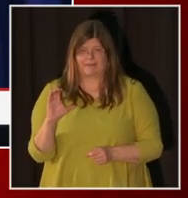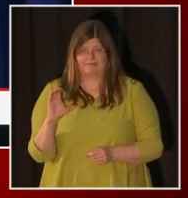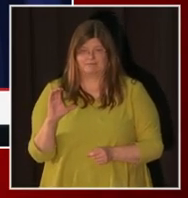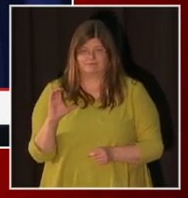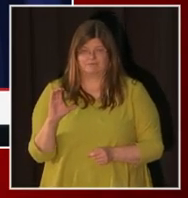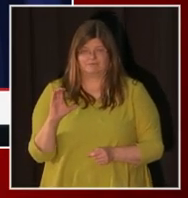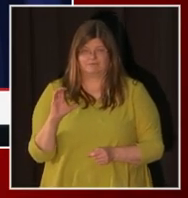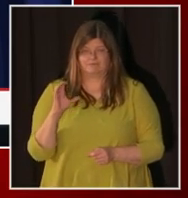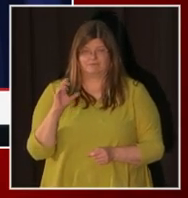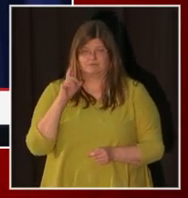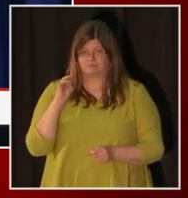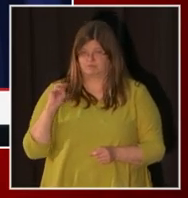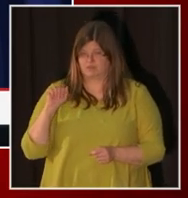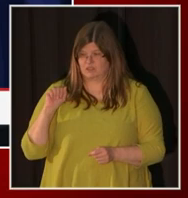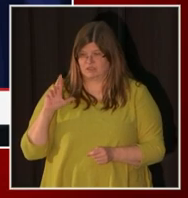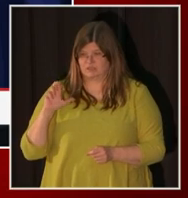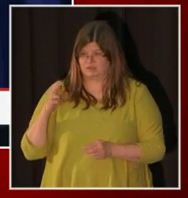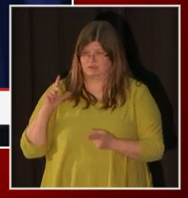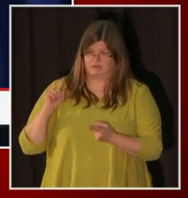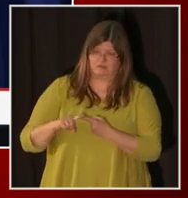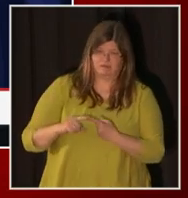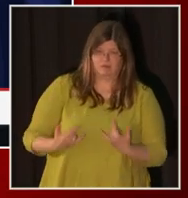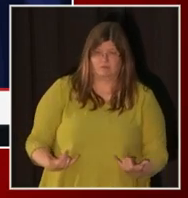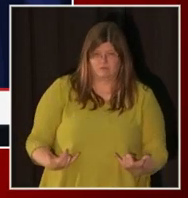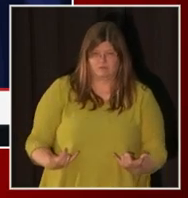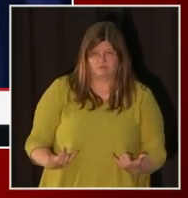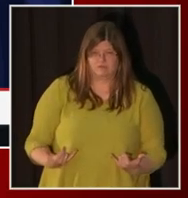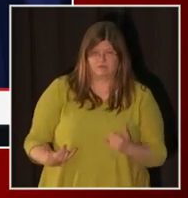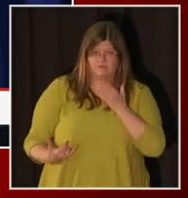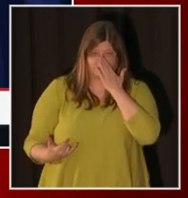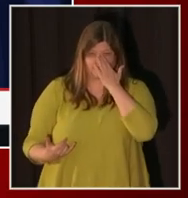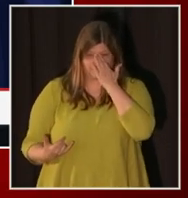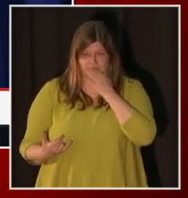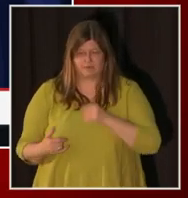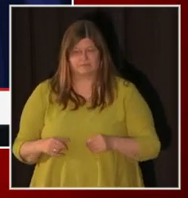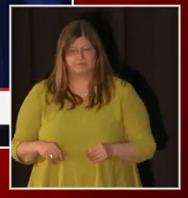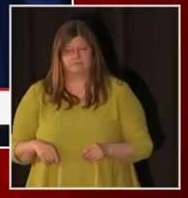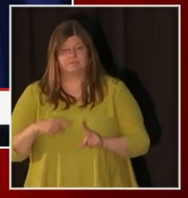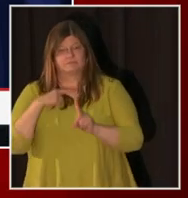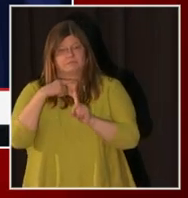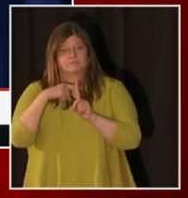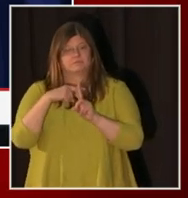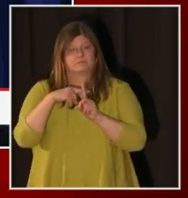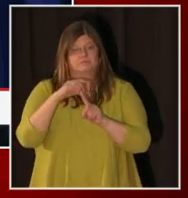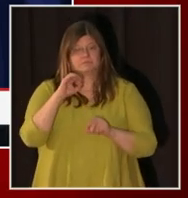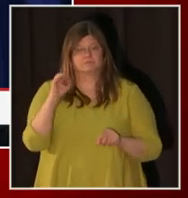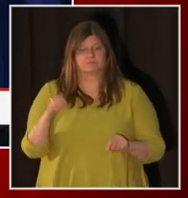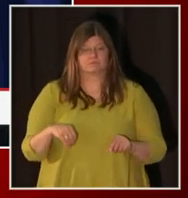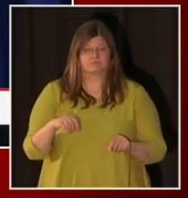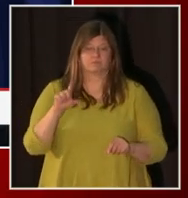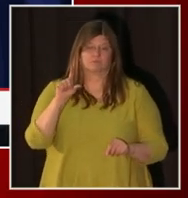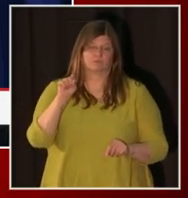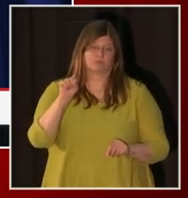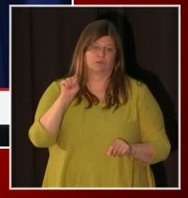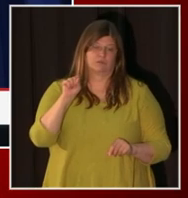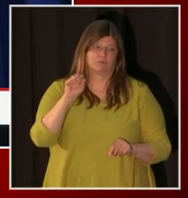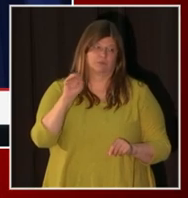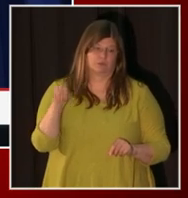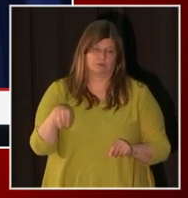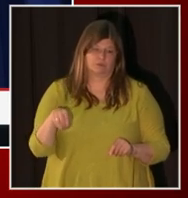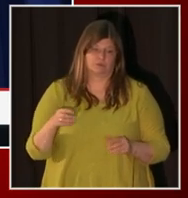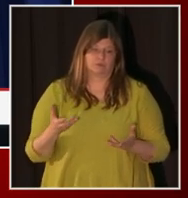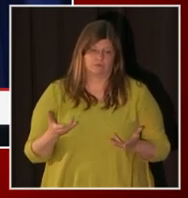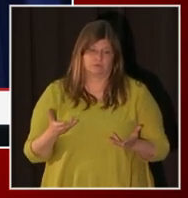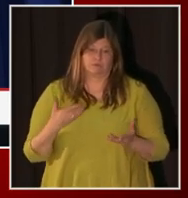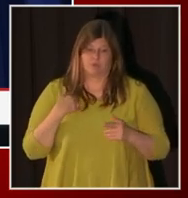now. And so even with that, we have a positivity rate at around 20%. We want to have that positivity rate